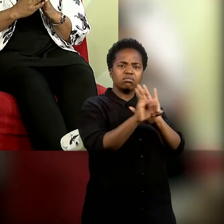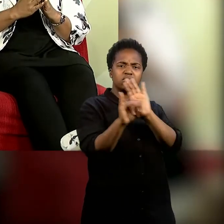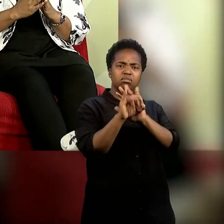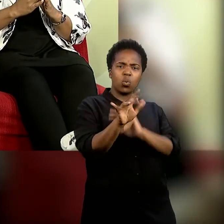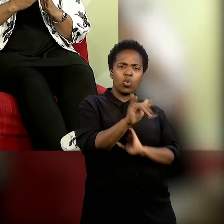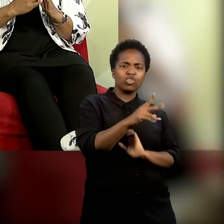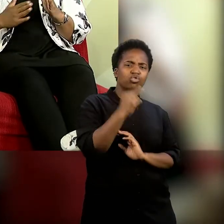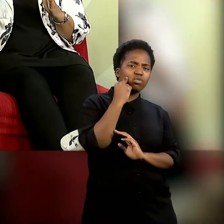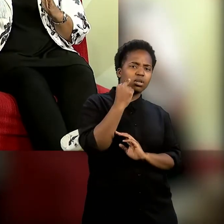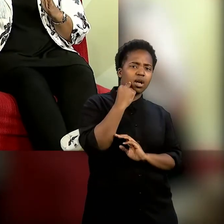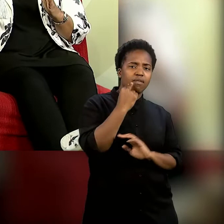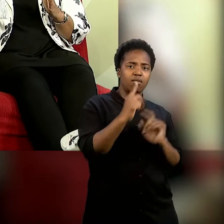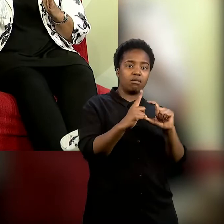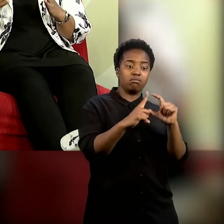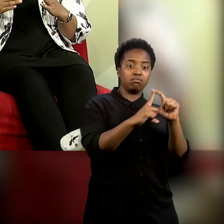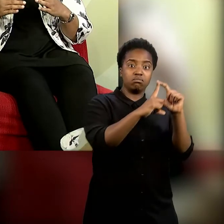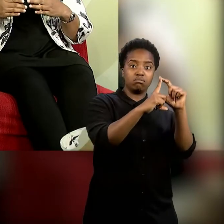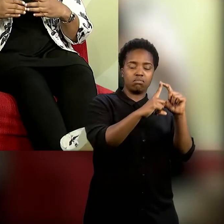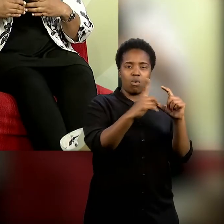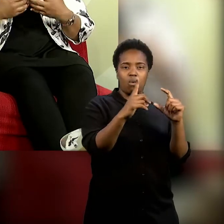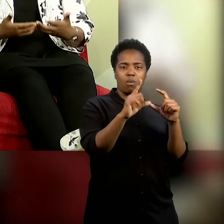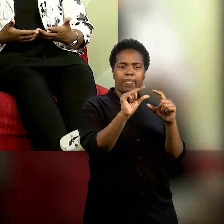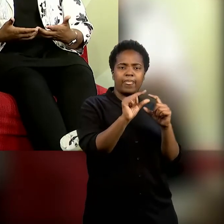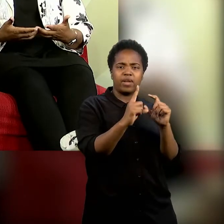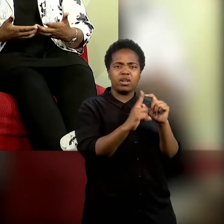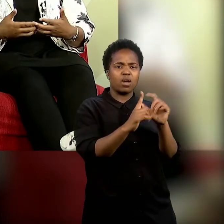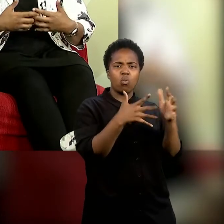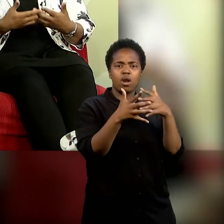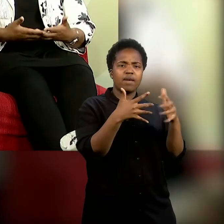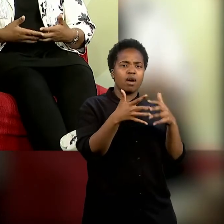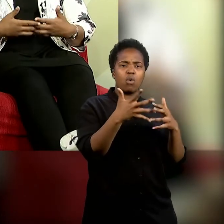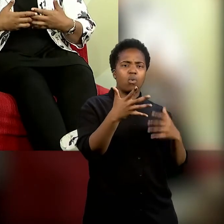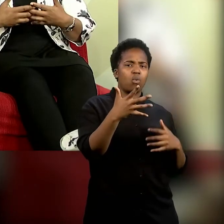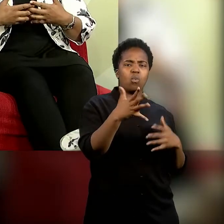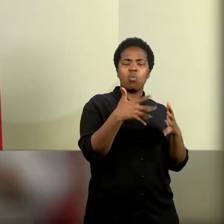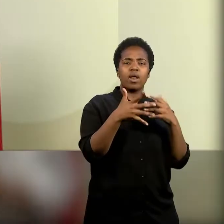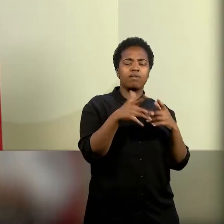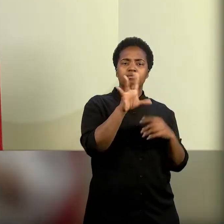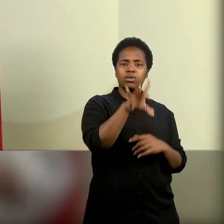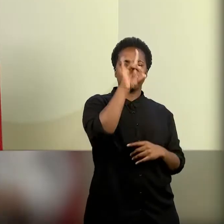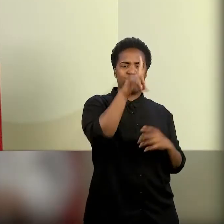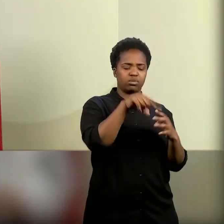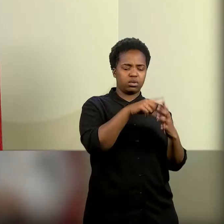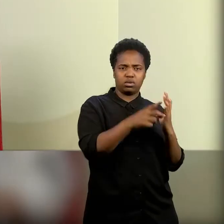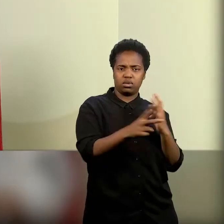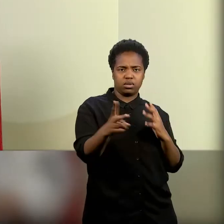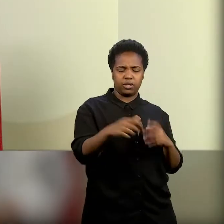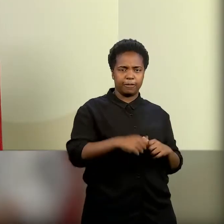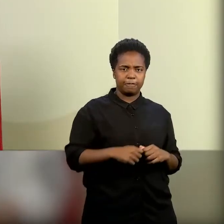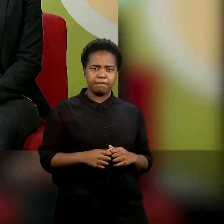identify themselves within that fluidity of being able to express themselves being deaf or whichever category they feel comfortable